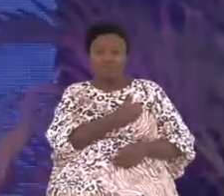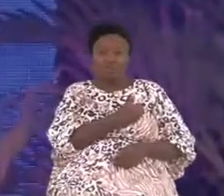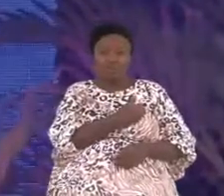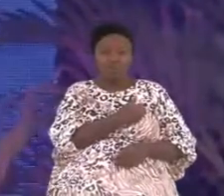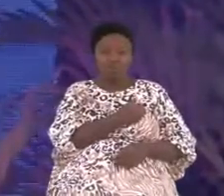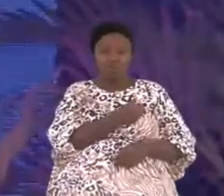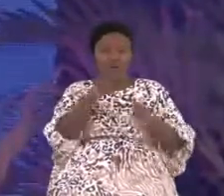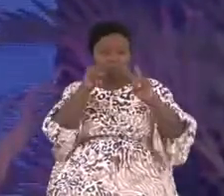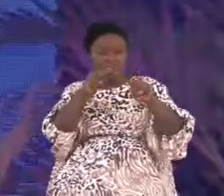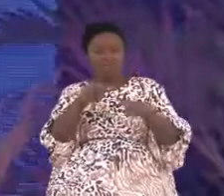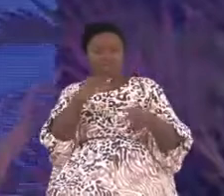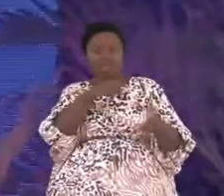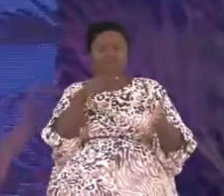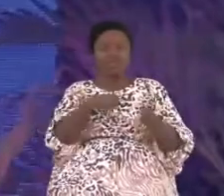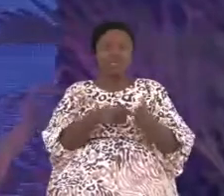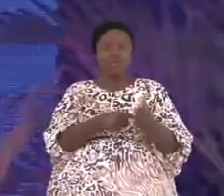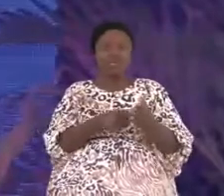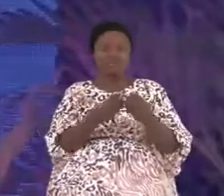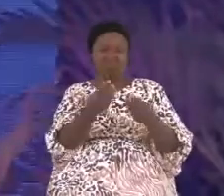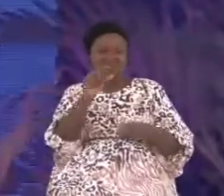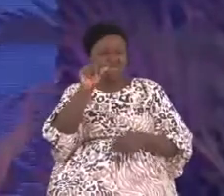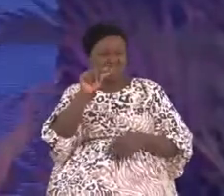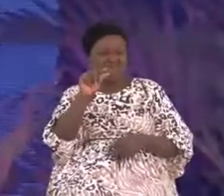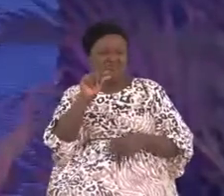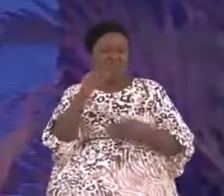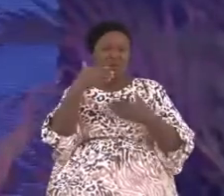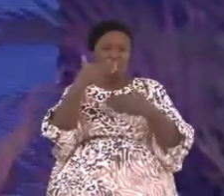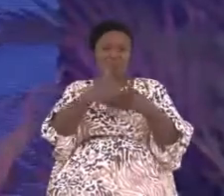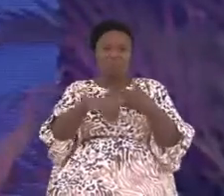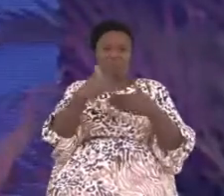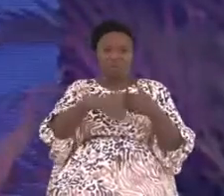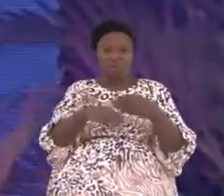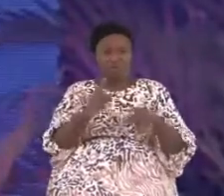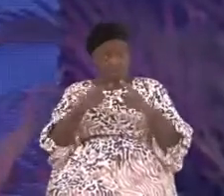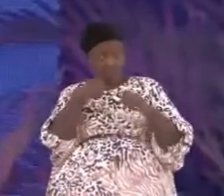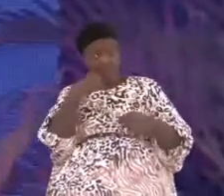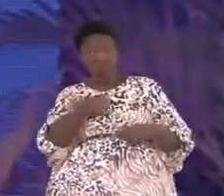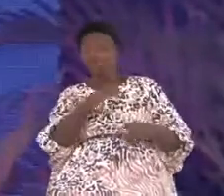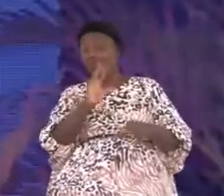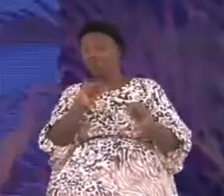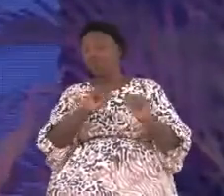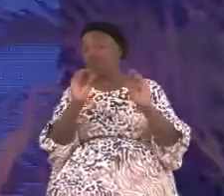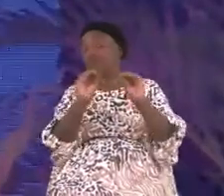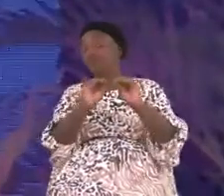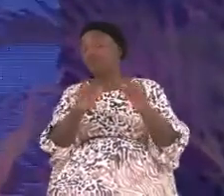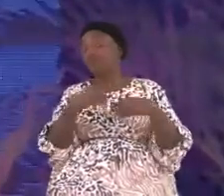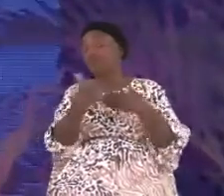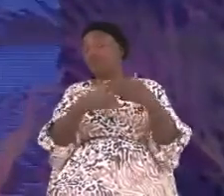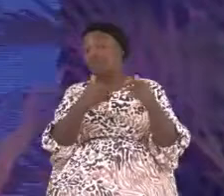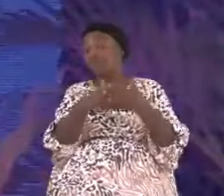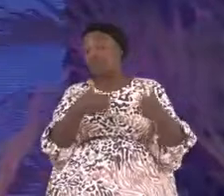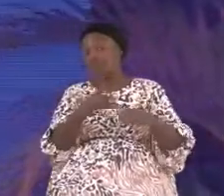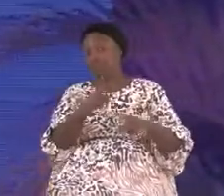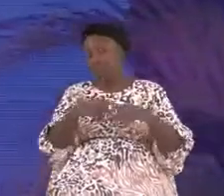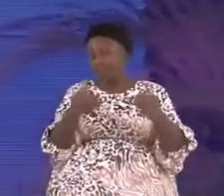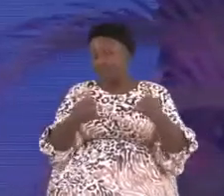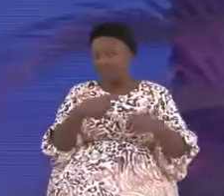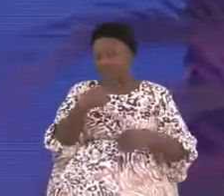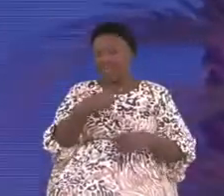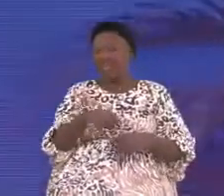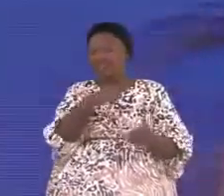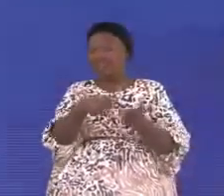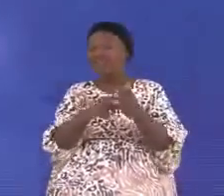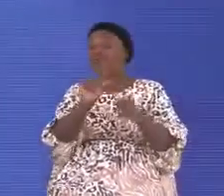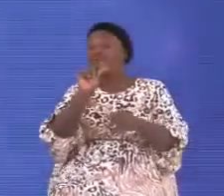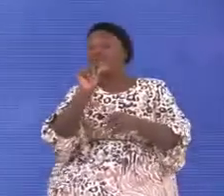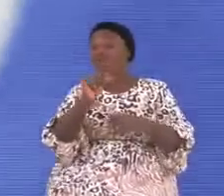bread. I thought you said there was no bread, but they said now, this light bread. Look at the consequence in